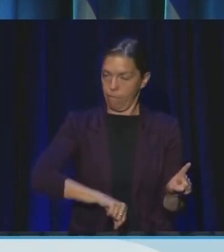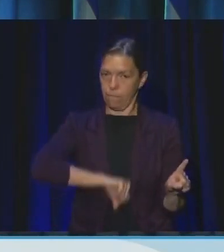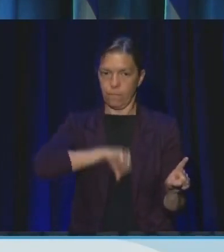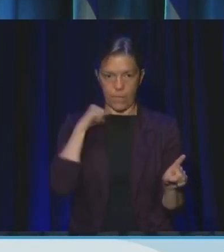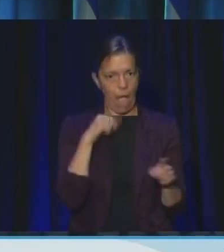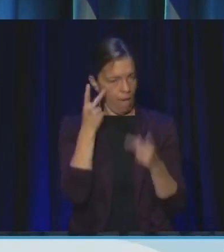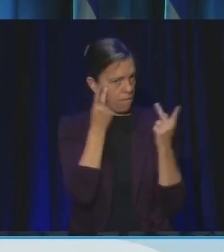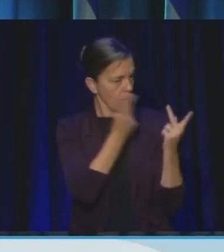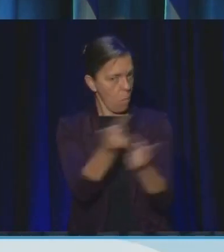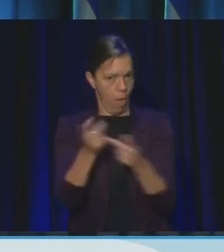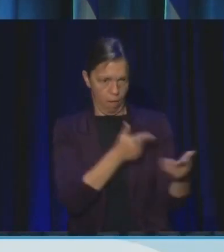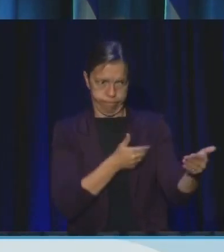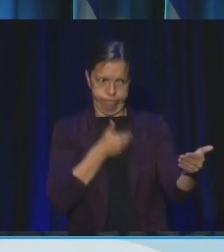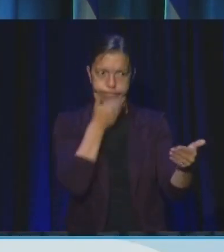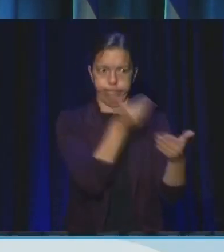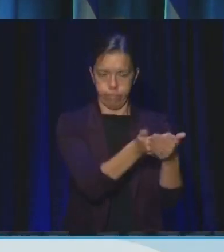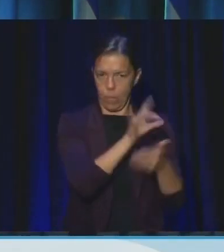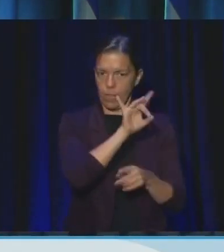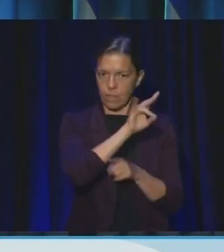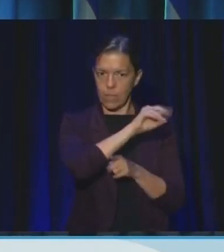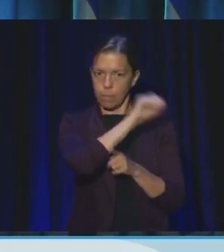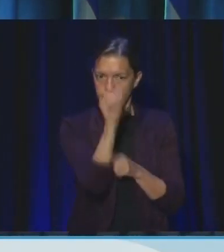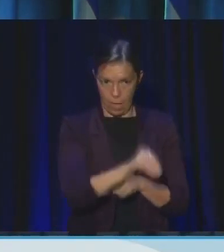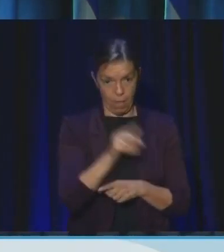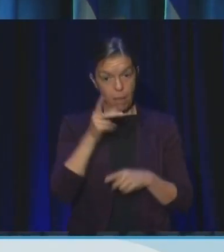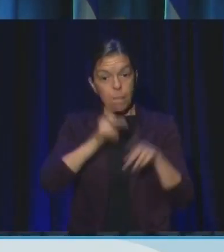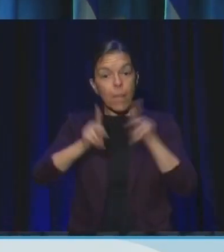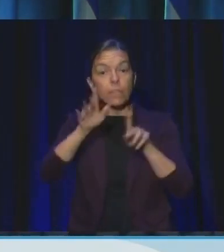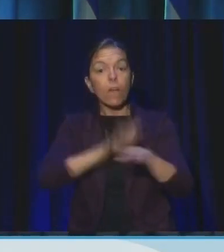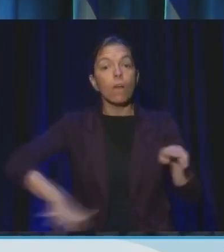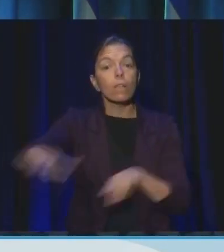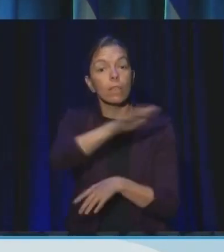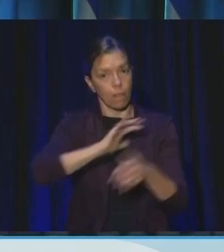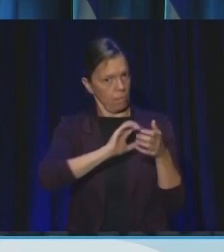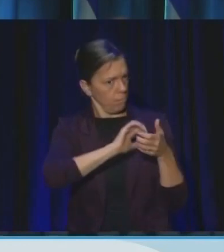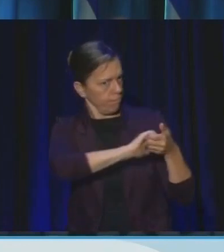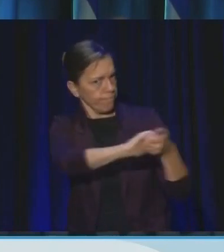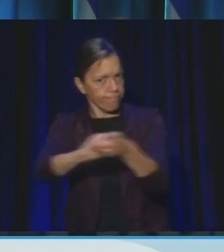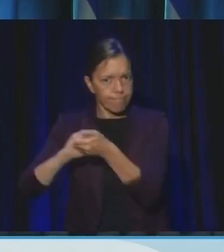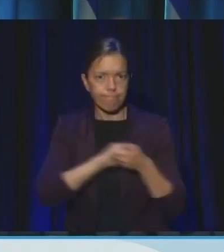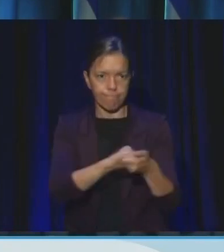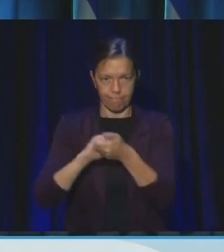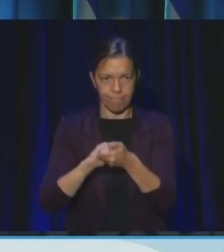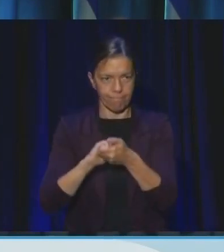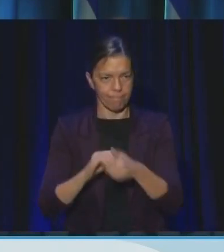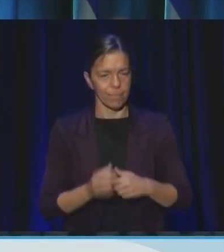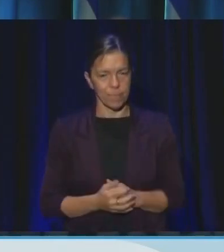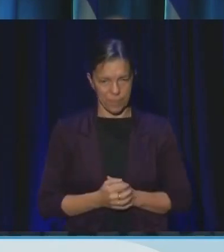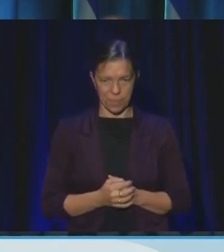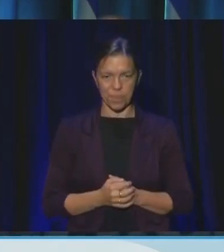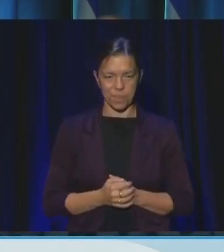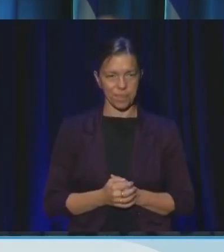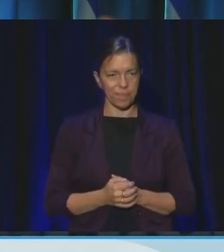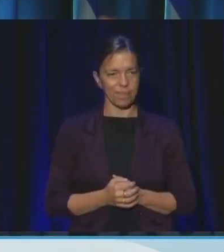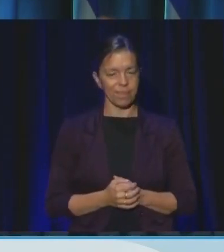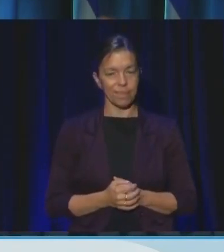marquee of solidarity, because it's first a marquee of solidarity. However,